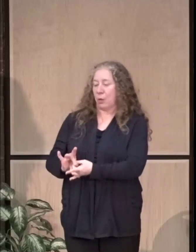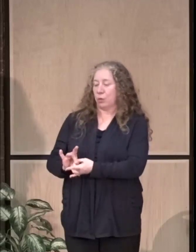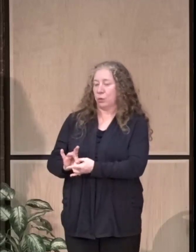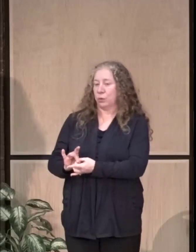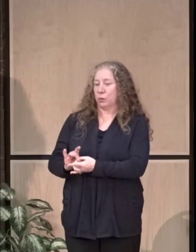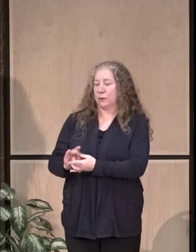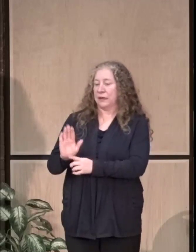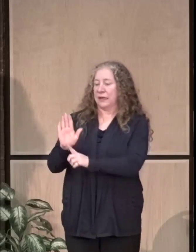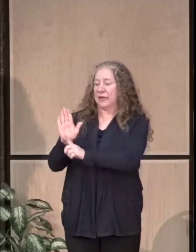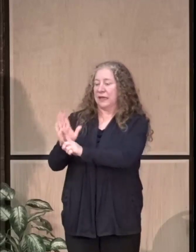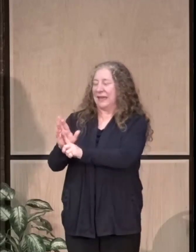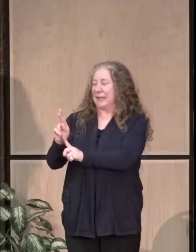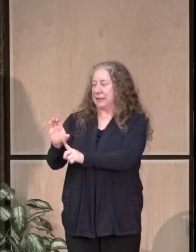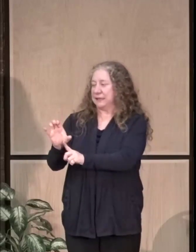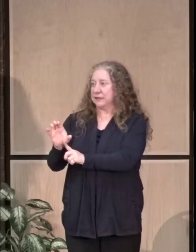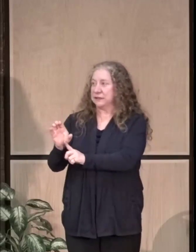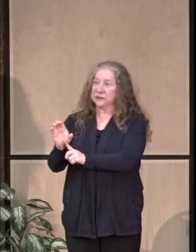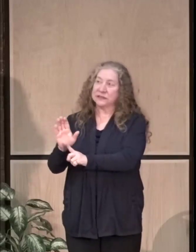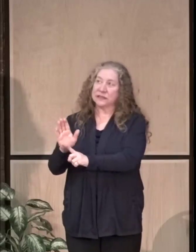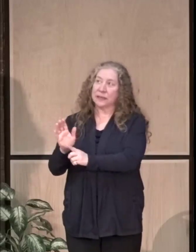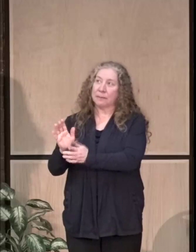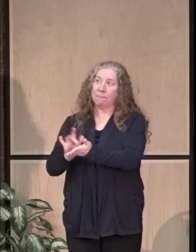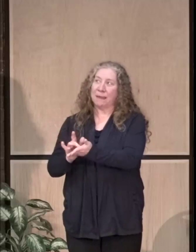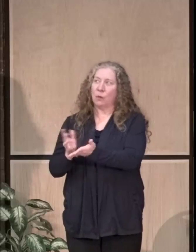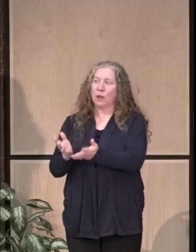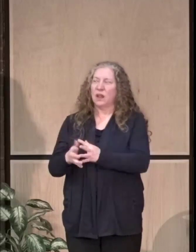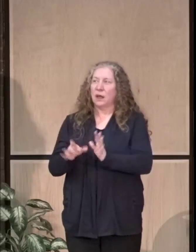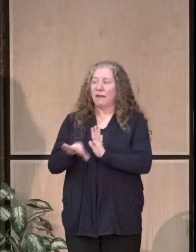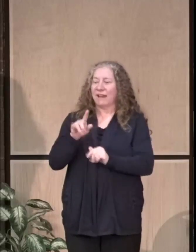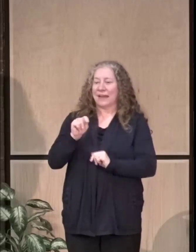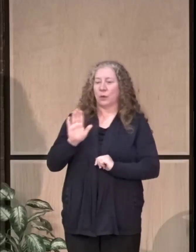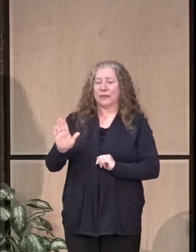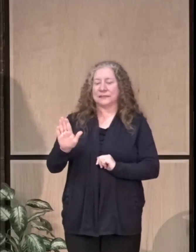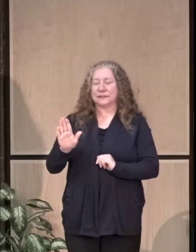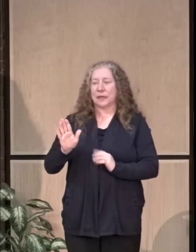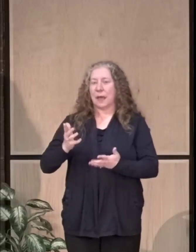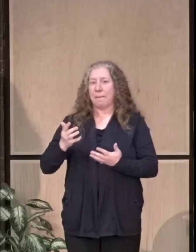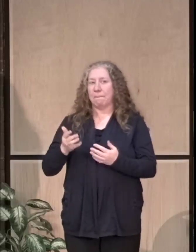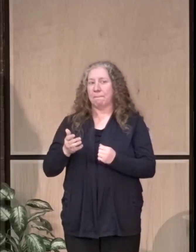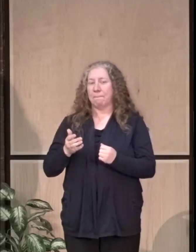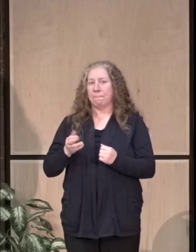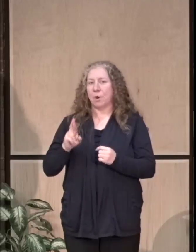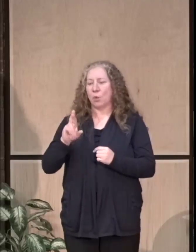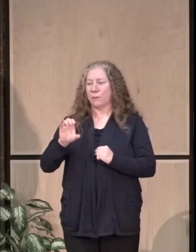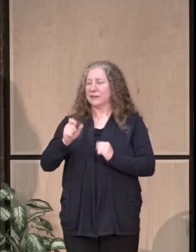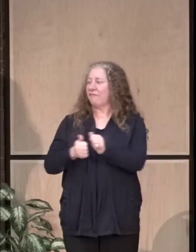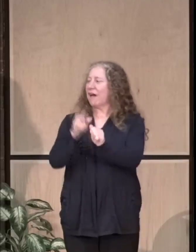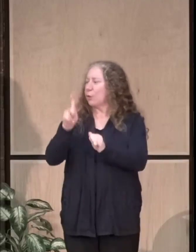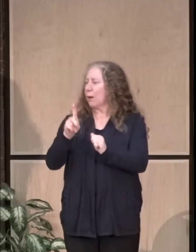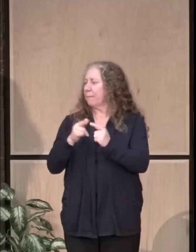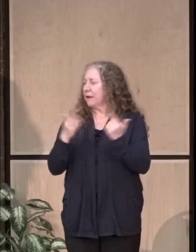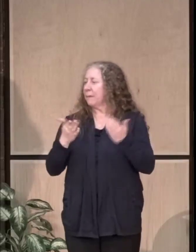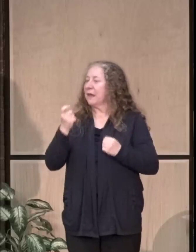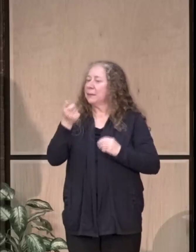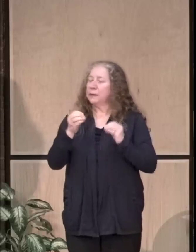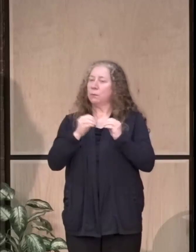his medical, like finding out his medical and the follow-ups of the stuff, being a little bit